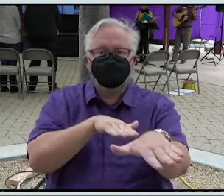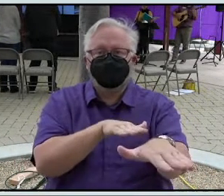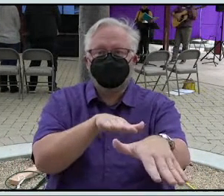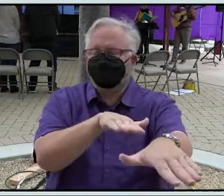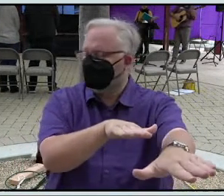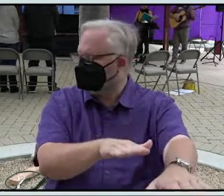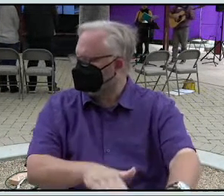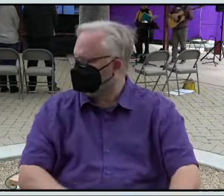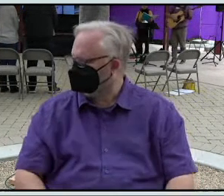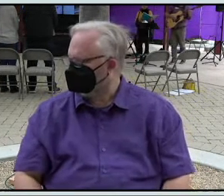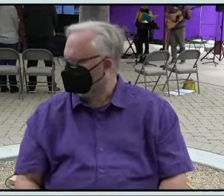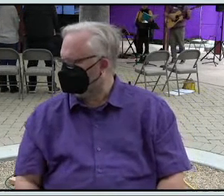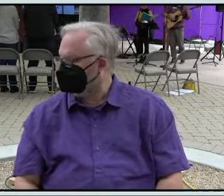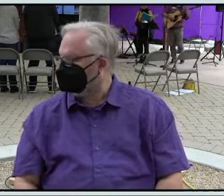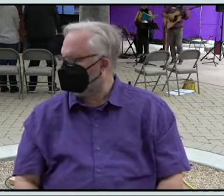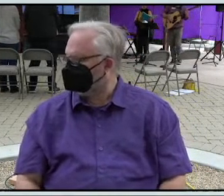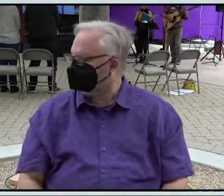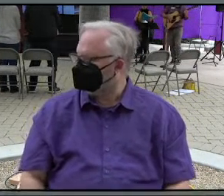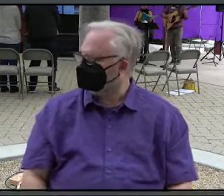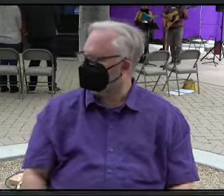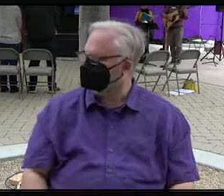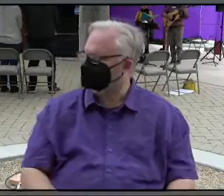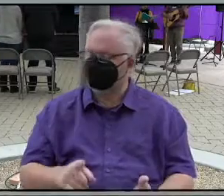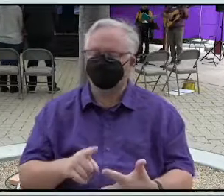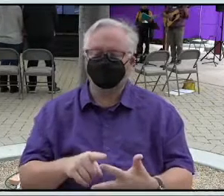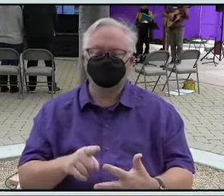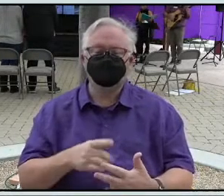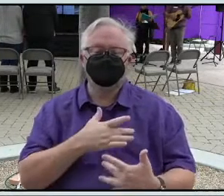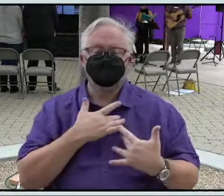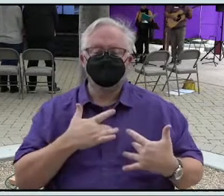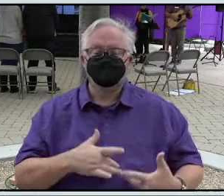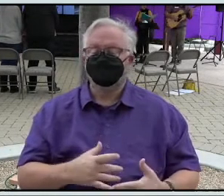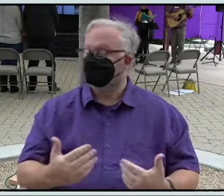flowing in my soul and in my heart.